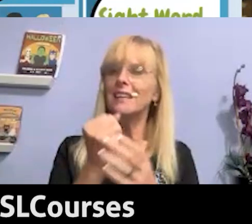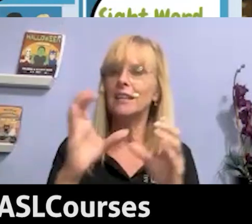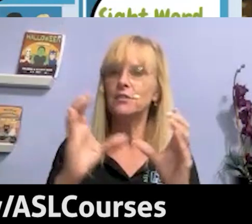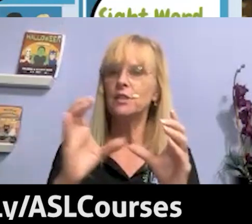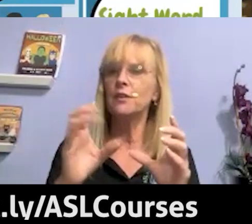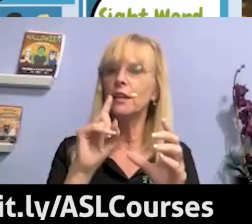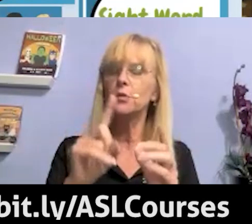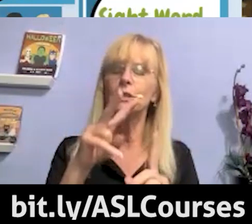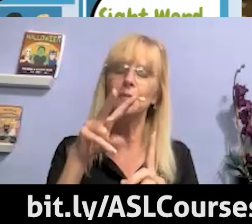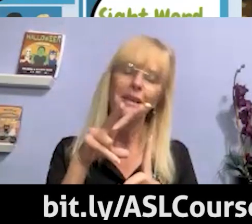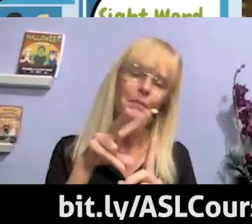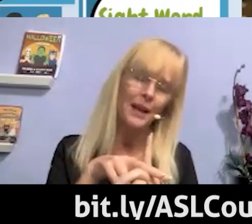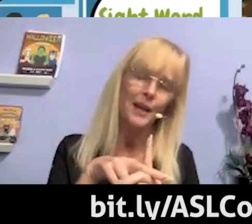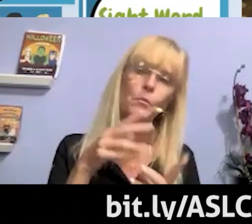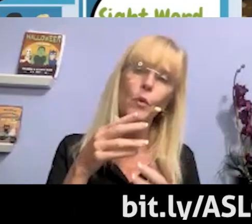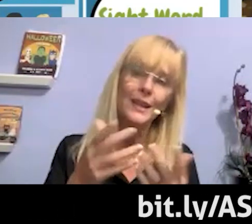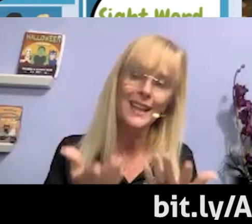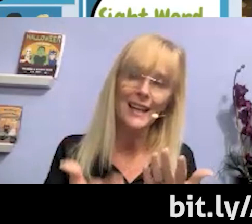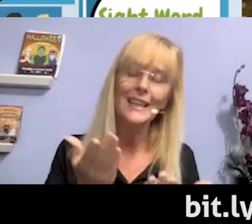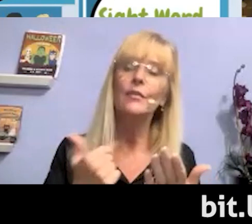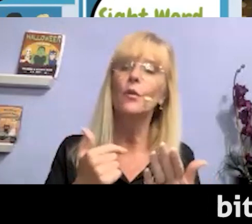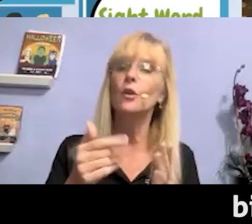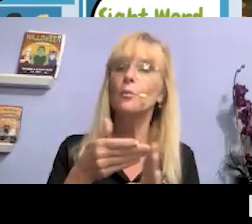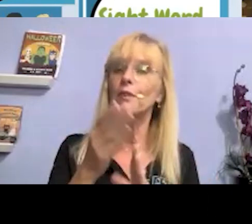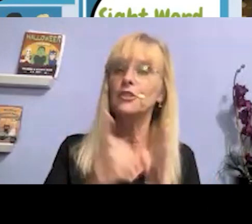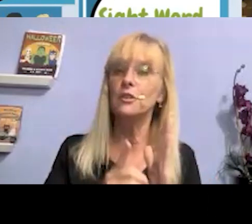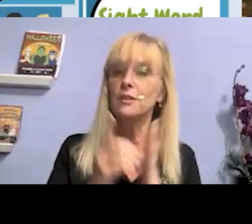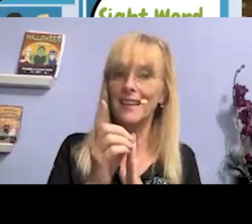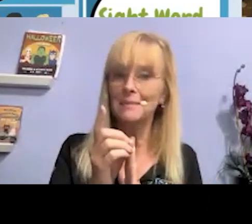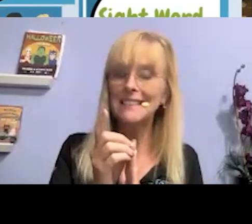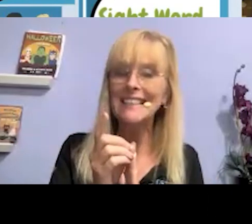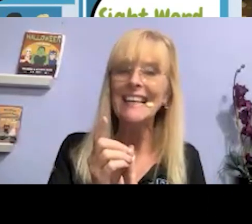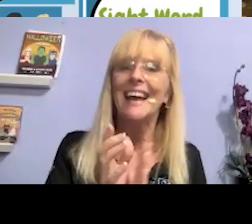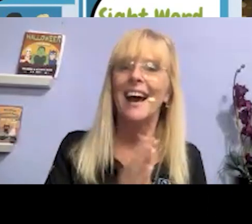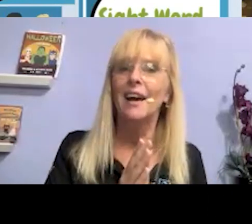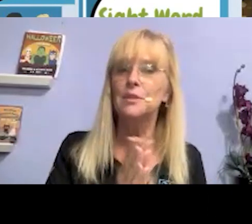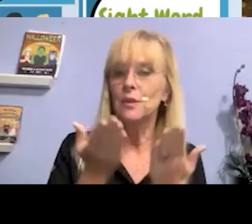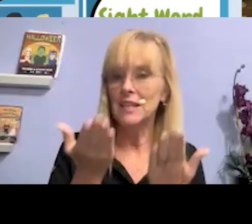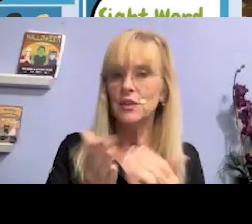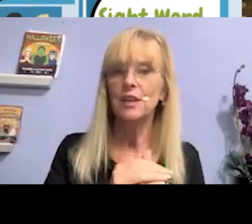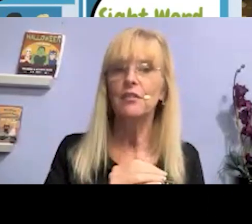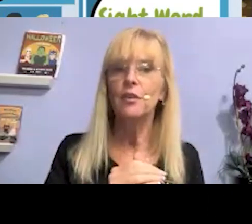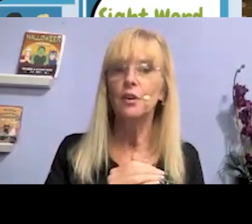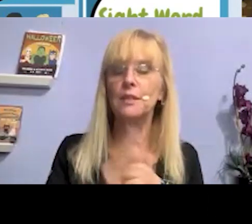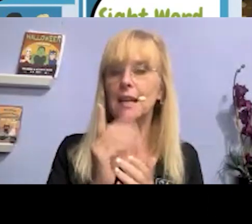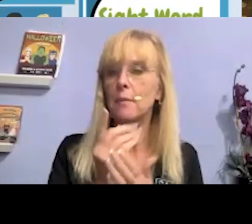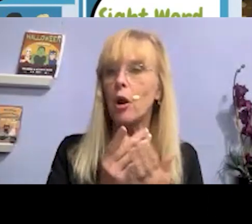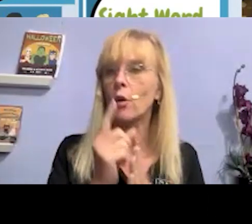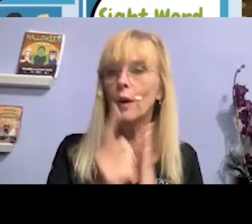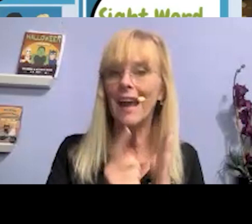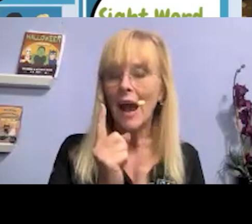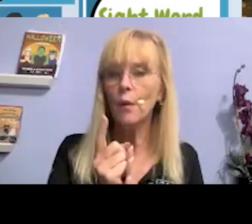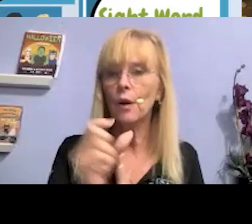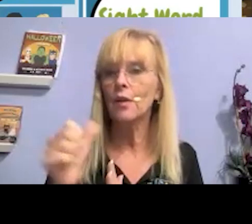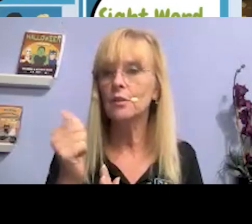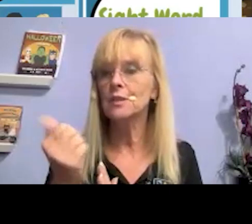can get a certificate which can be applied more than likely for your professional development. So these are here for you. Some are